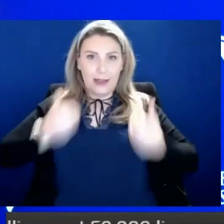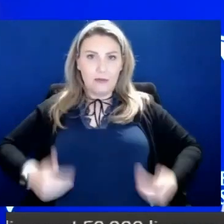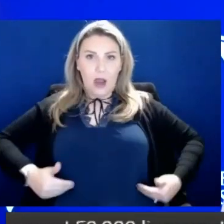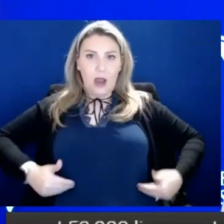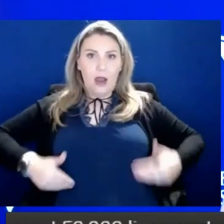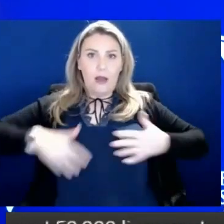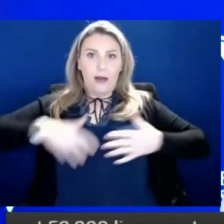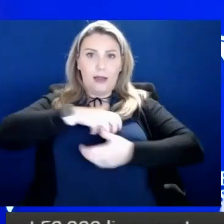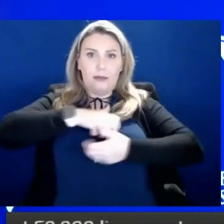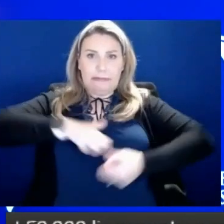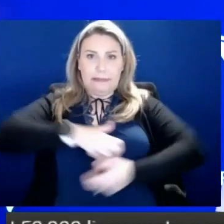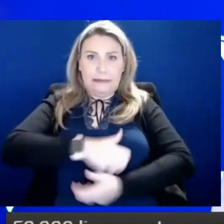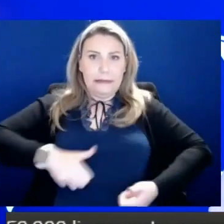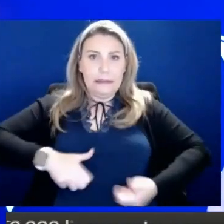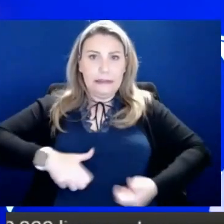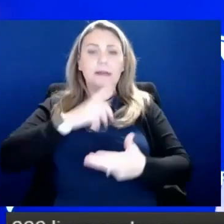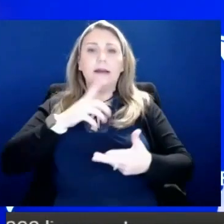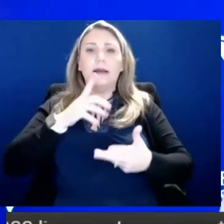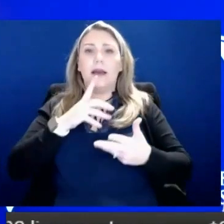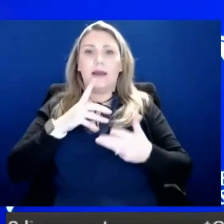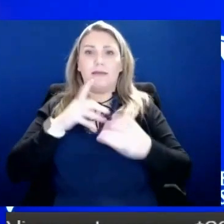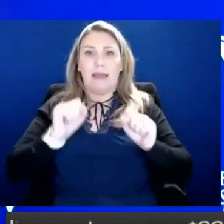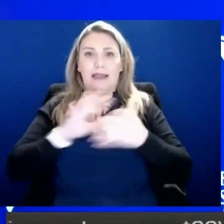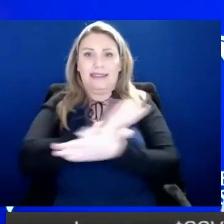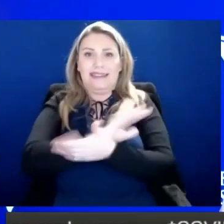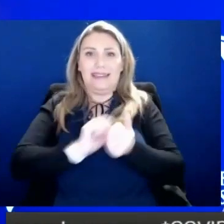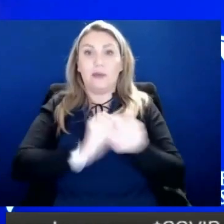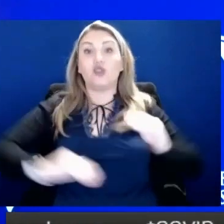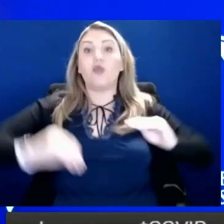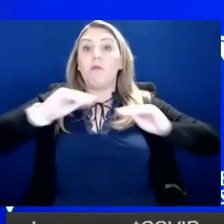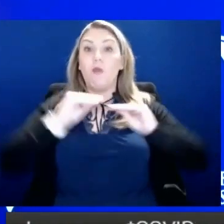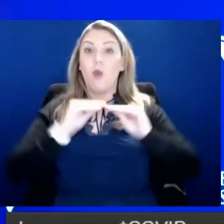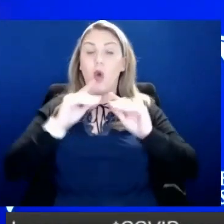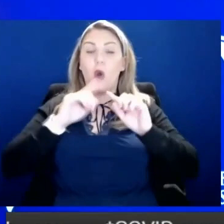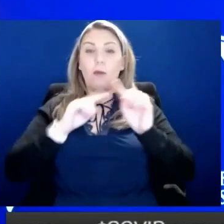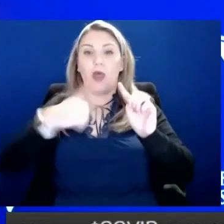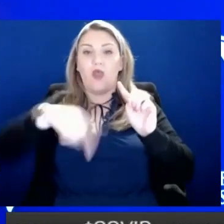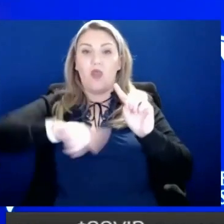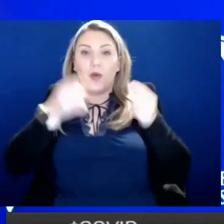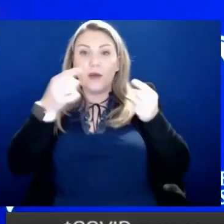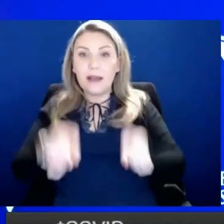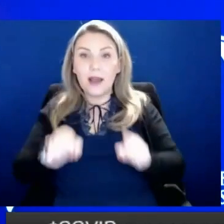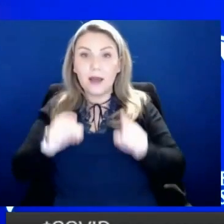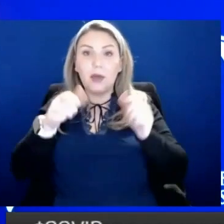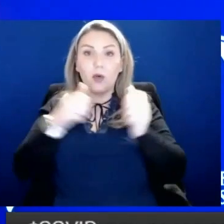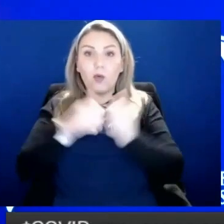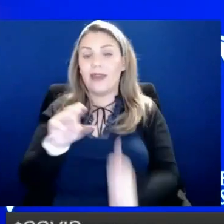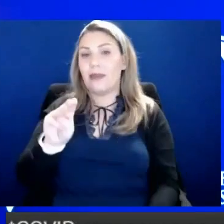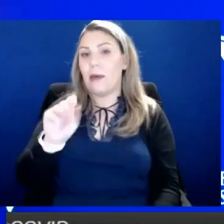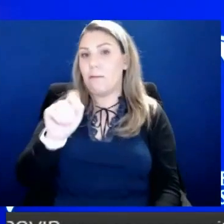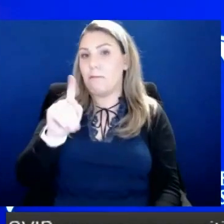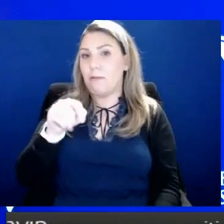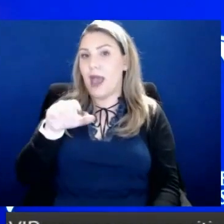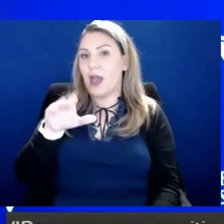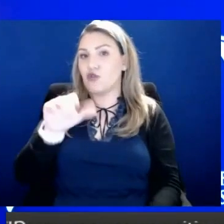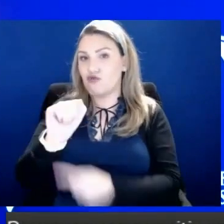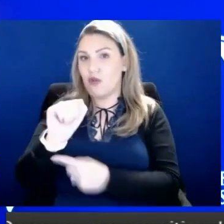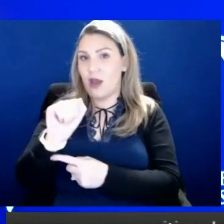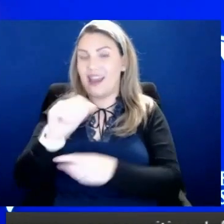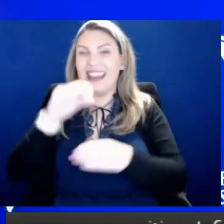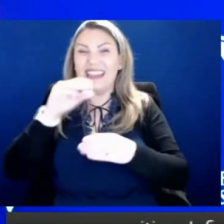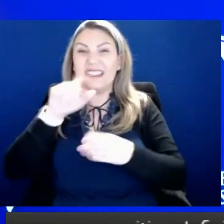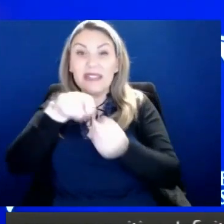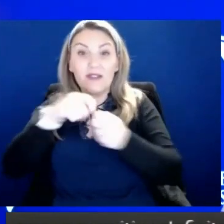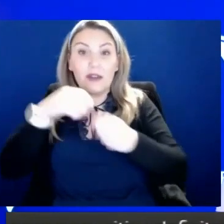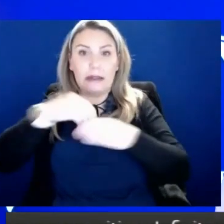and have much less collateral damage. But when you have these things occurring in the macrophages, specifically in the lungs, when they are